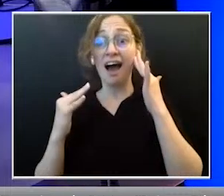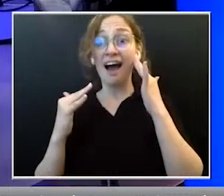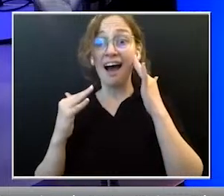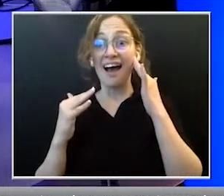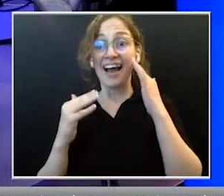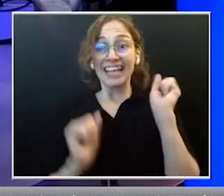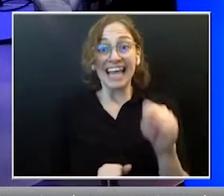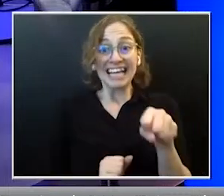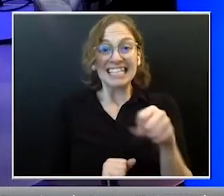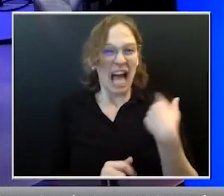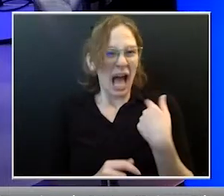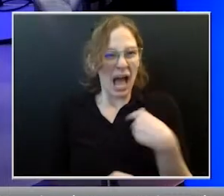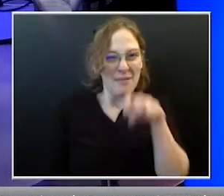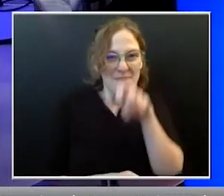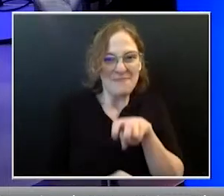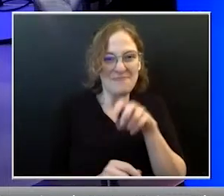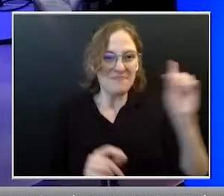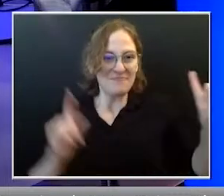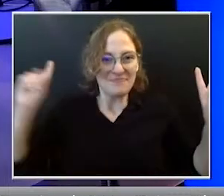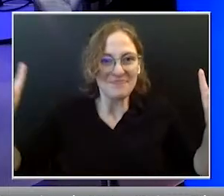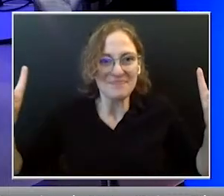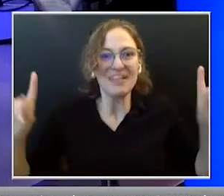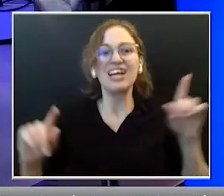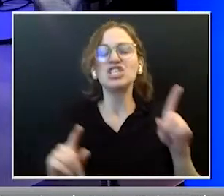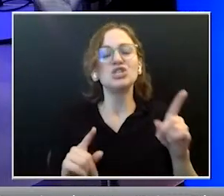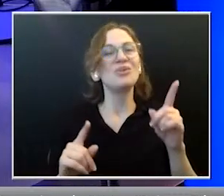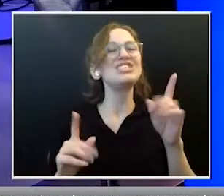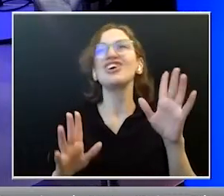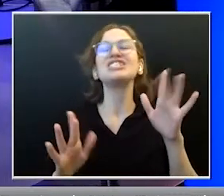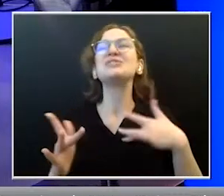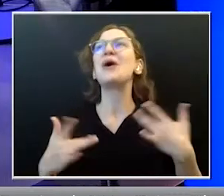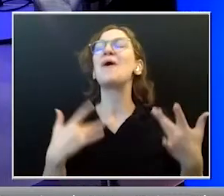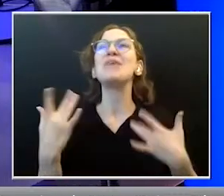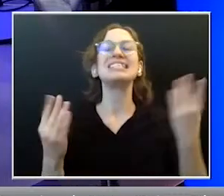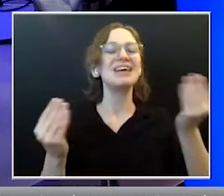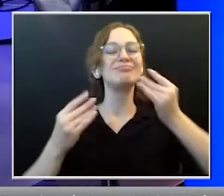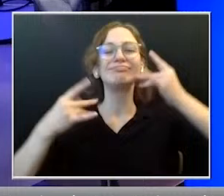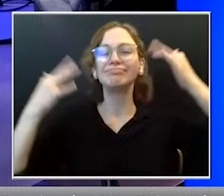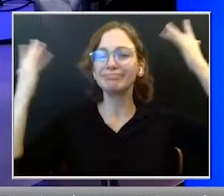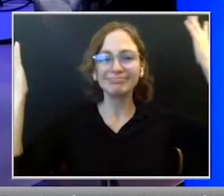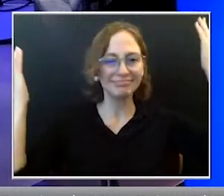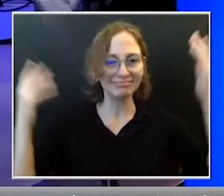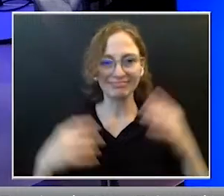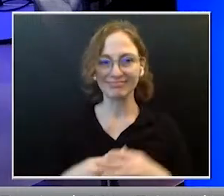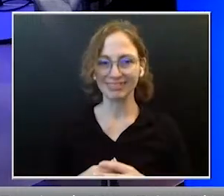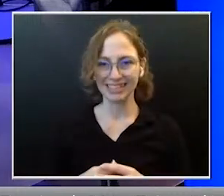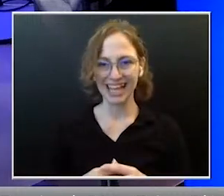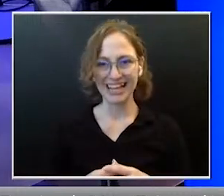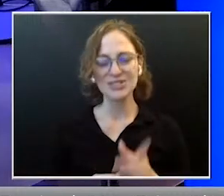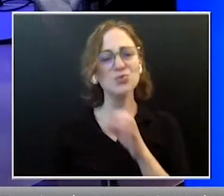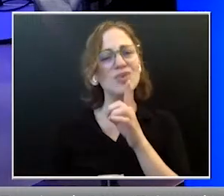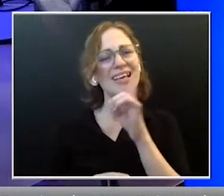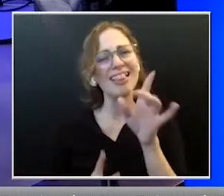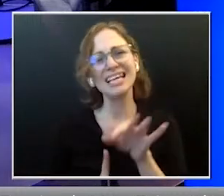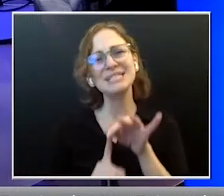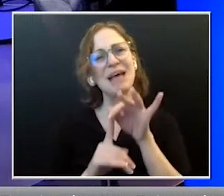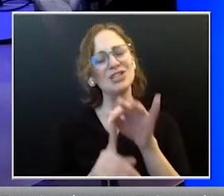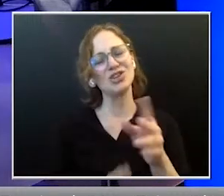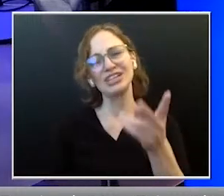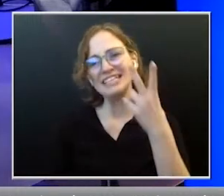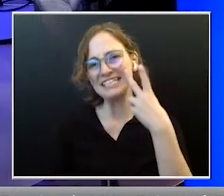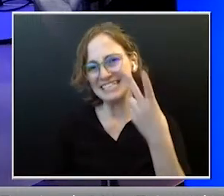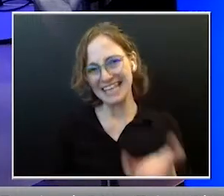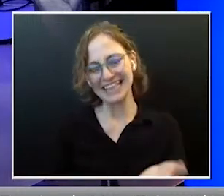them." And she lit up. It was like this effervescence. It's really, really special to see. I want to ask Dr.